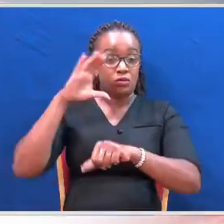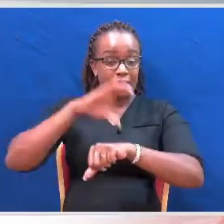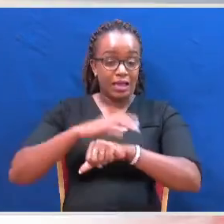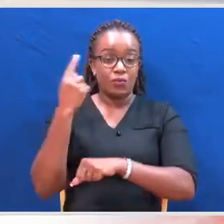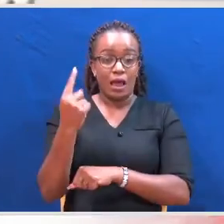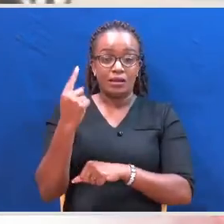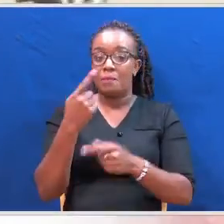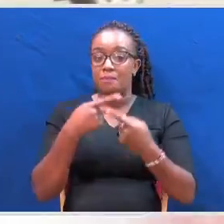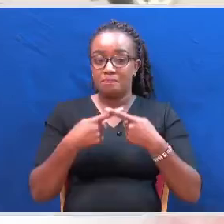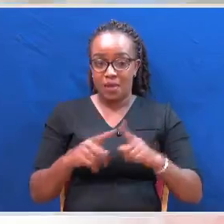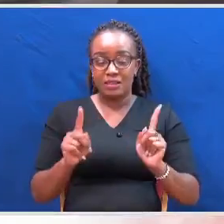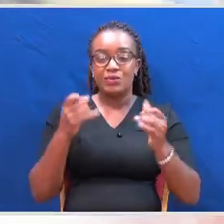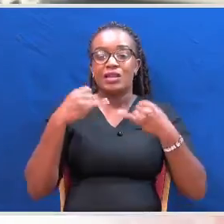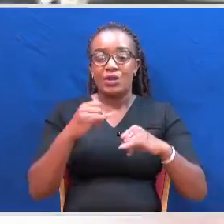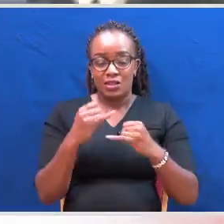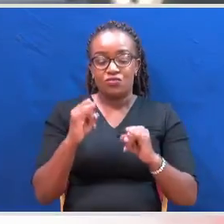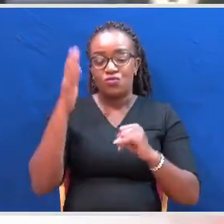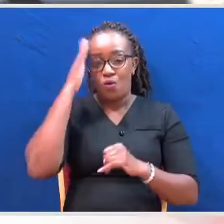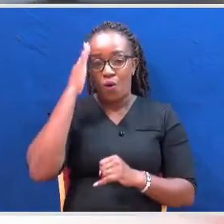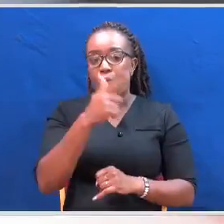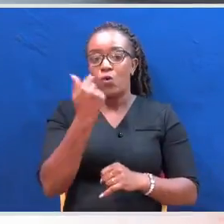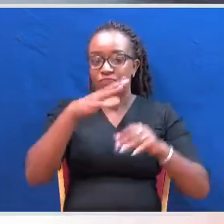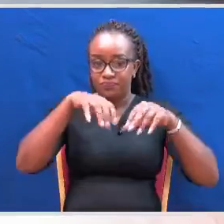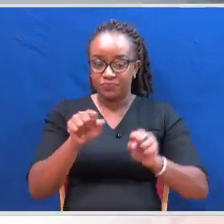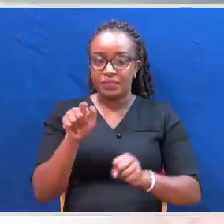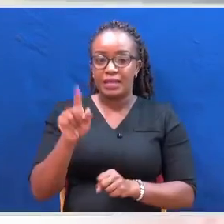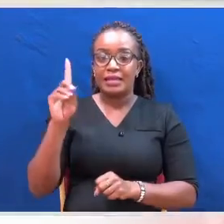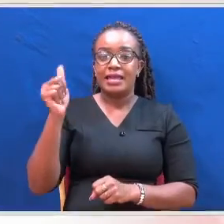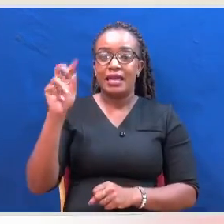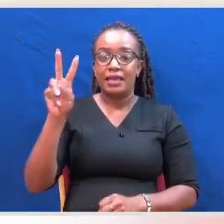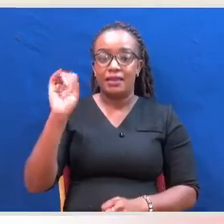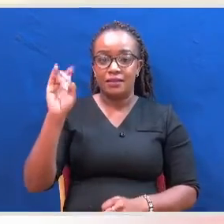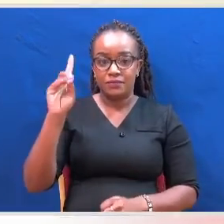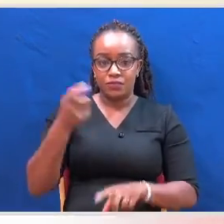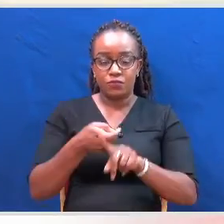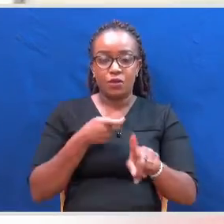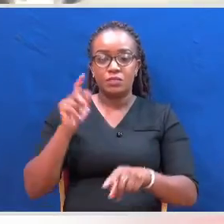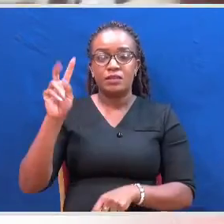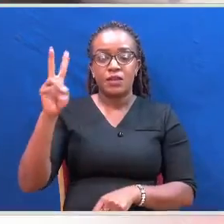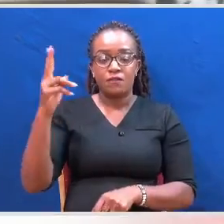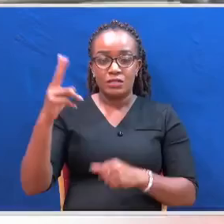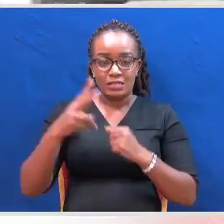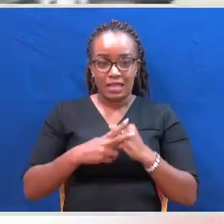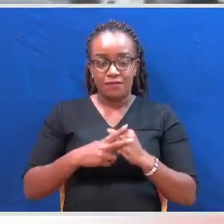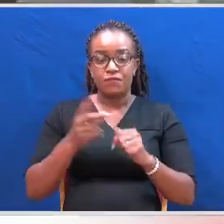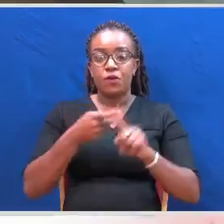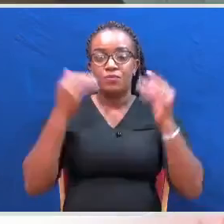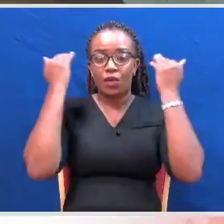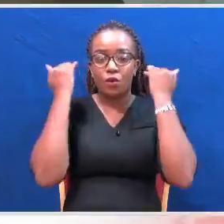will take it home this time round. David Mudhoka, TV 47 at the Supreme Court of Kenya, Nairobi.